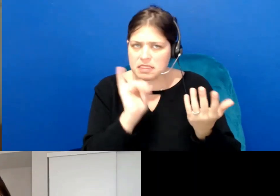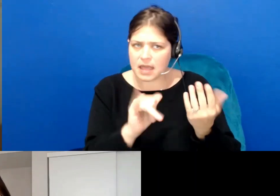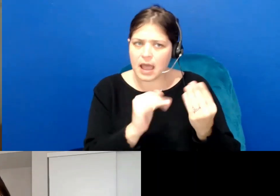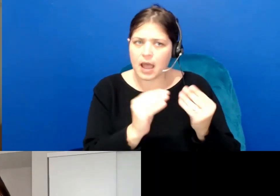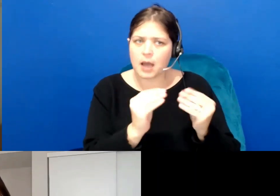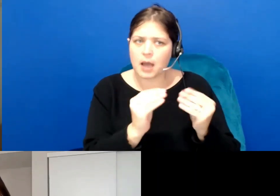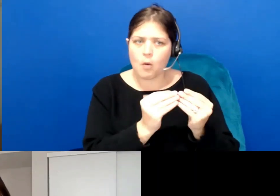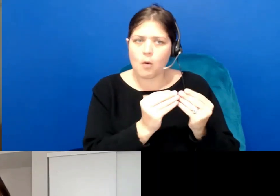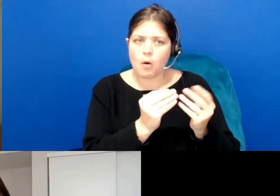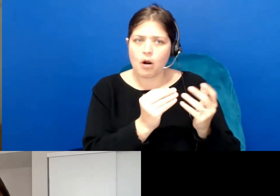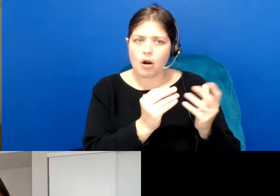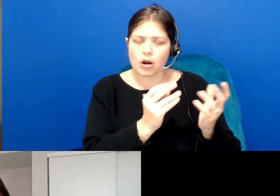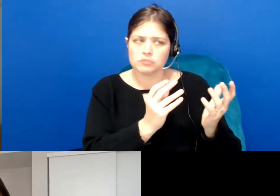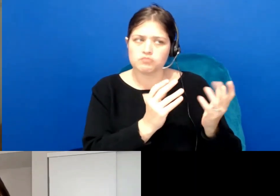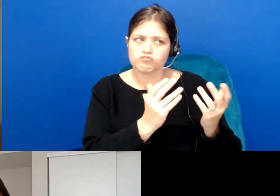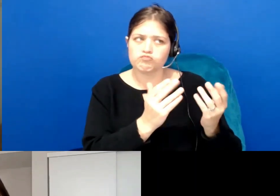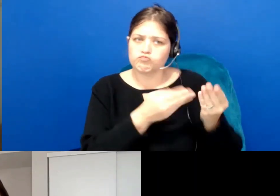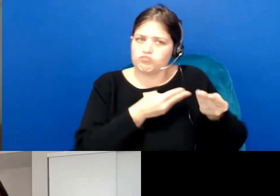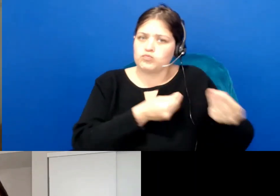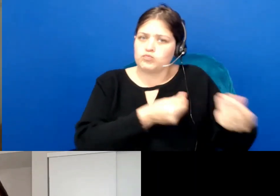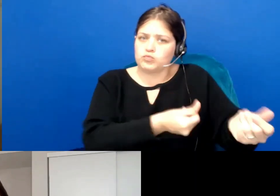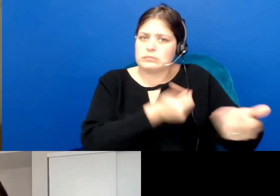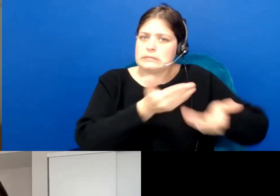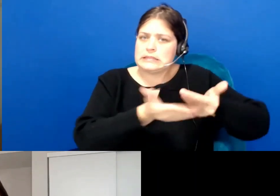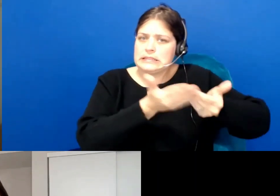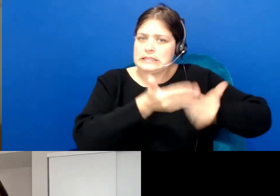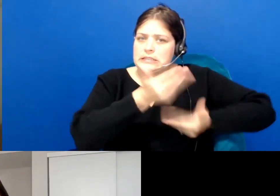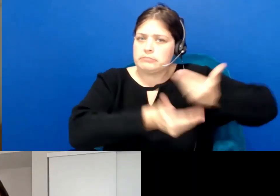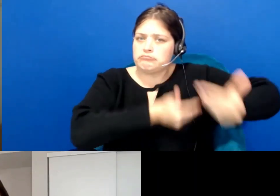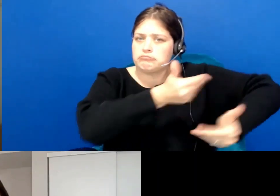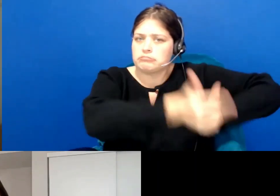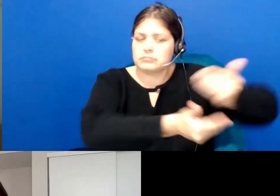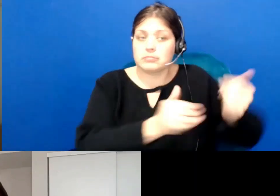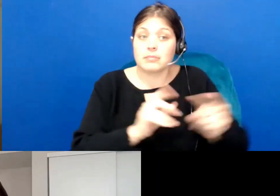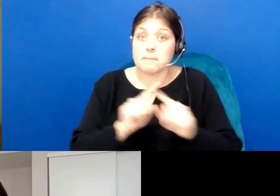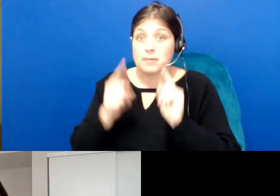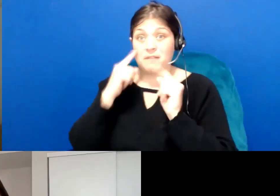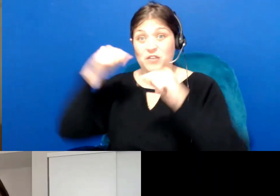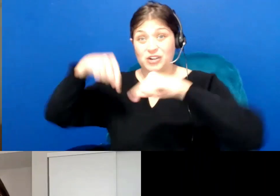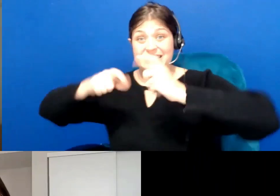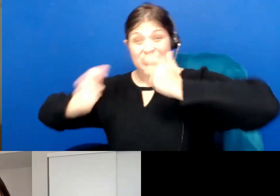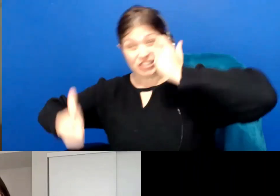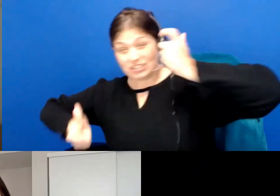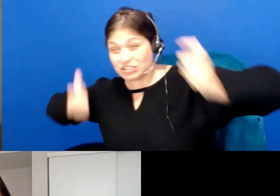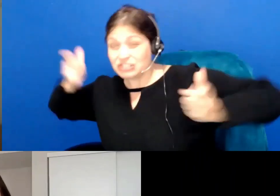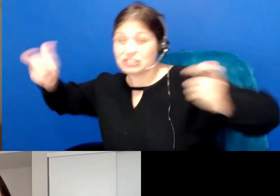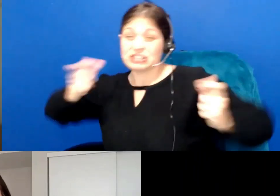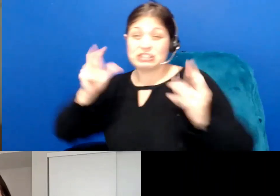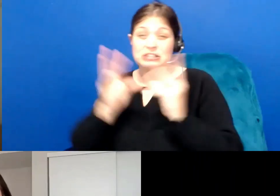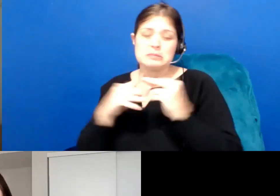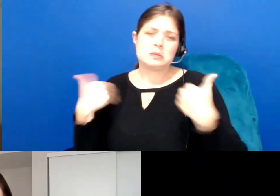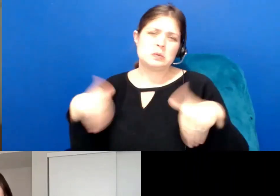less formidable to figure out what the simultaneous users can be.